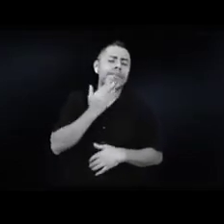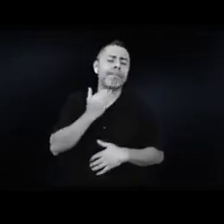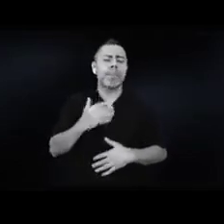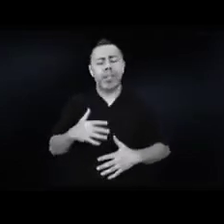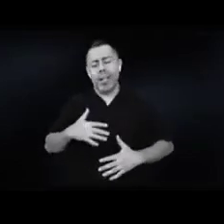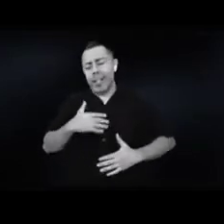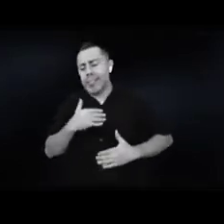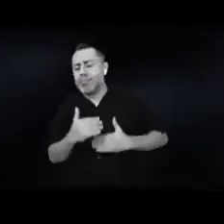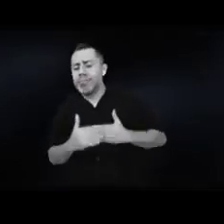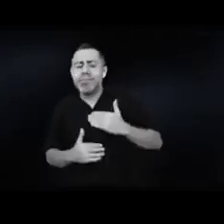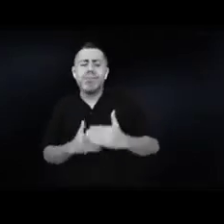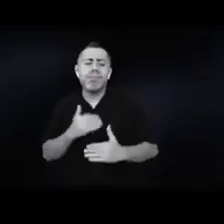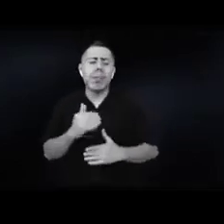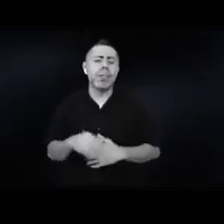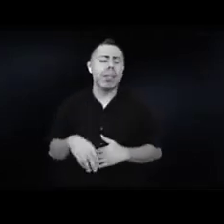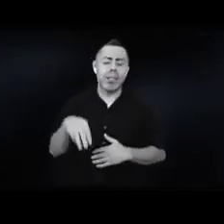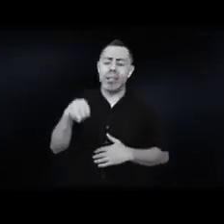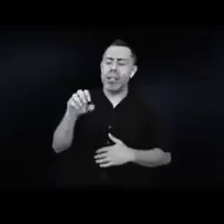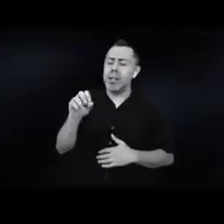Or is it still there,